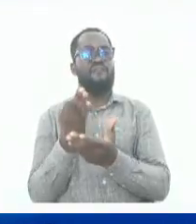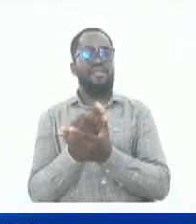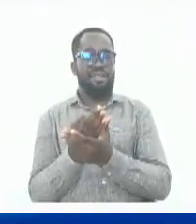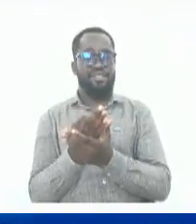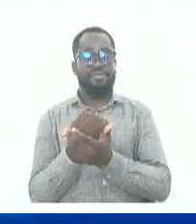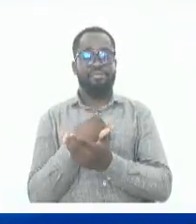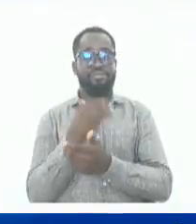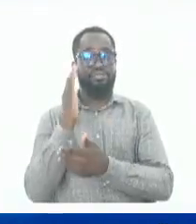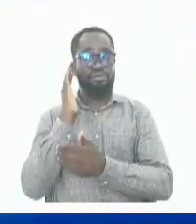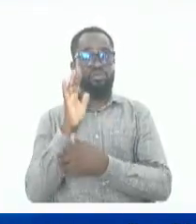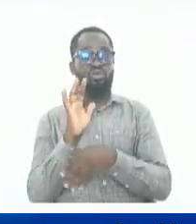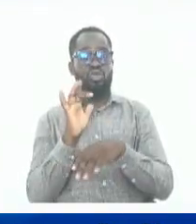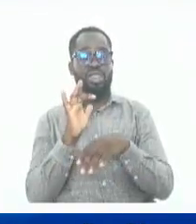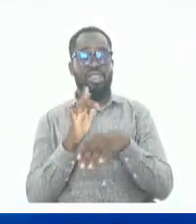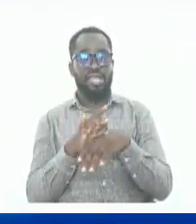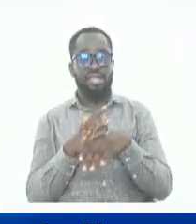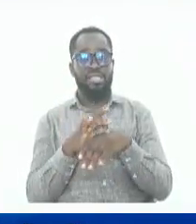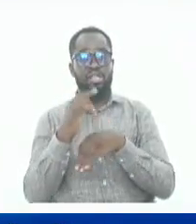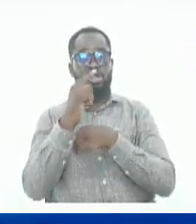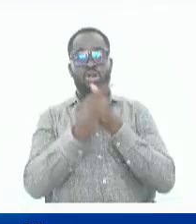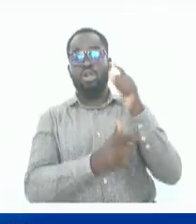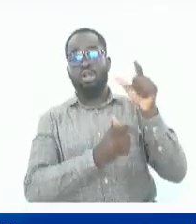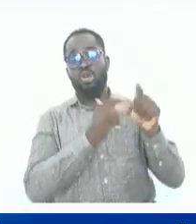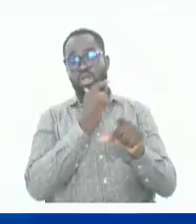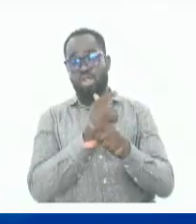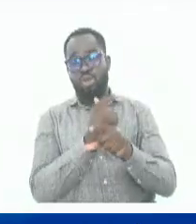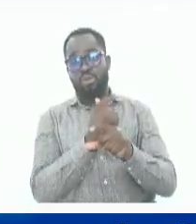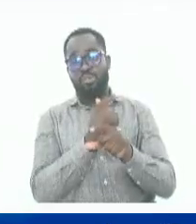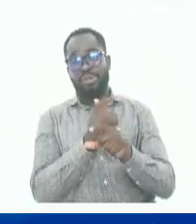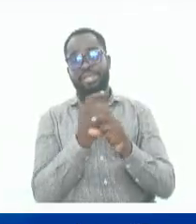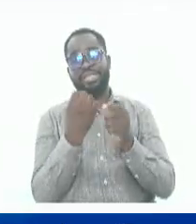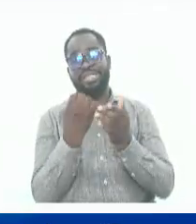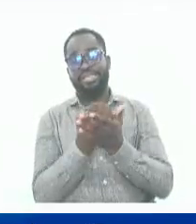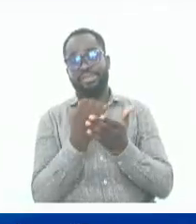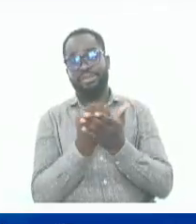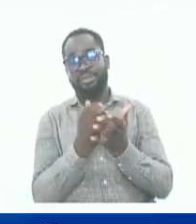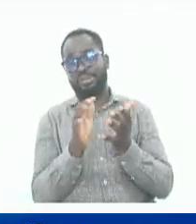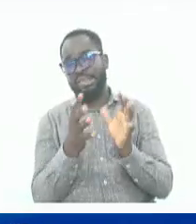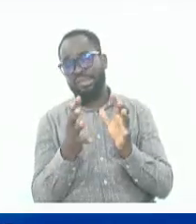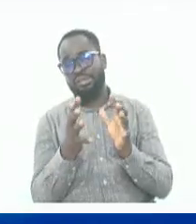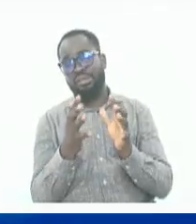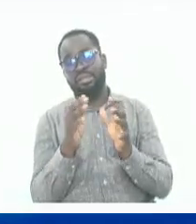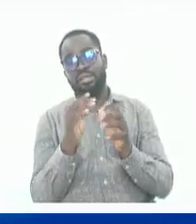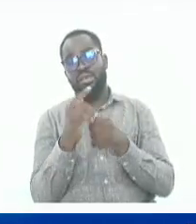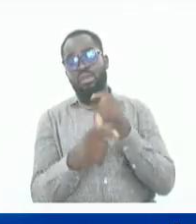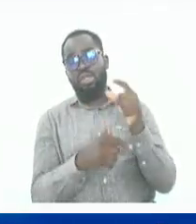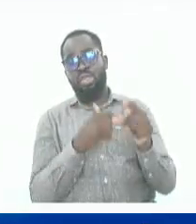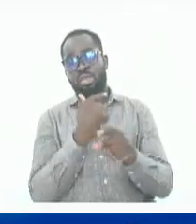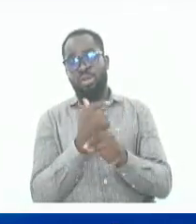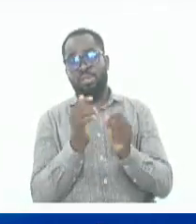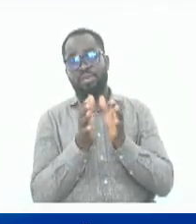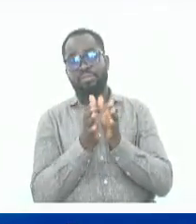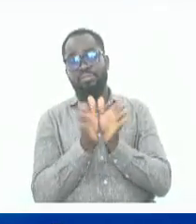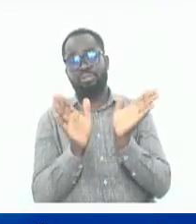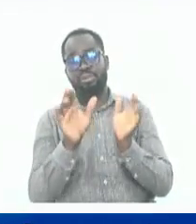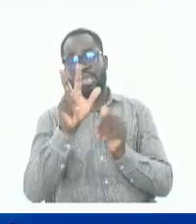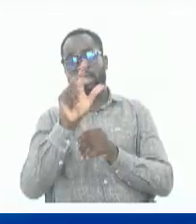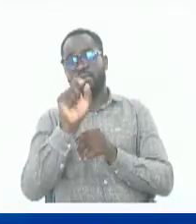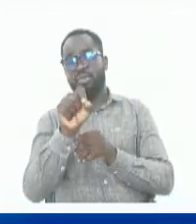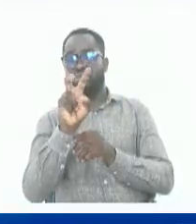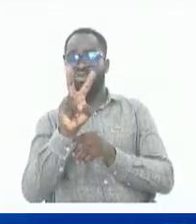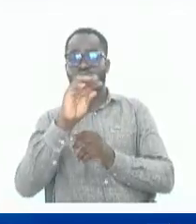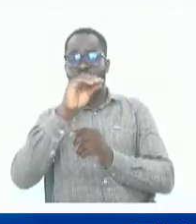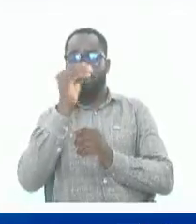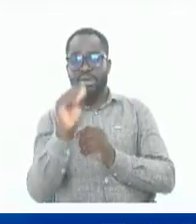I will touch on the global economic review. The global economy expanded by 3.2%